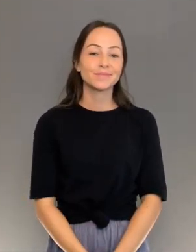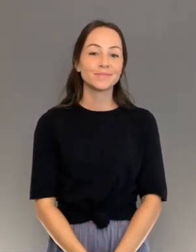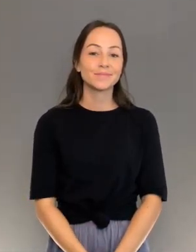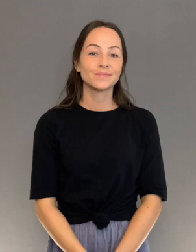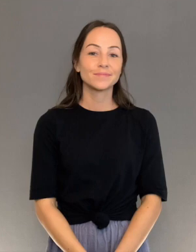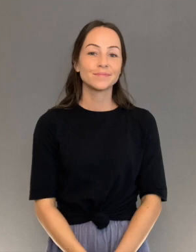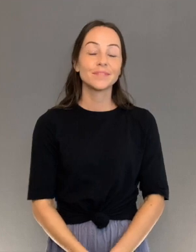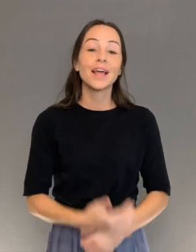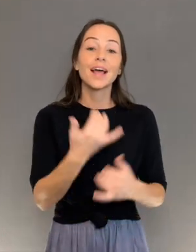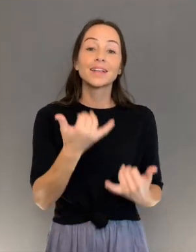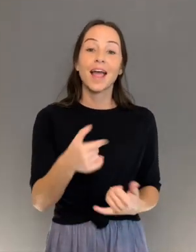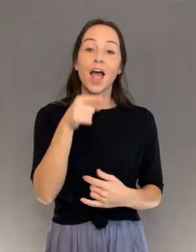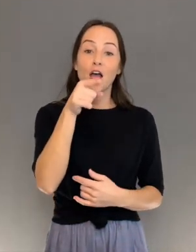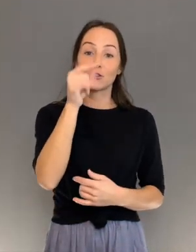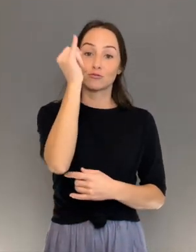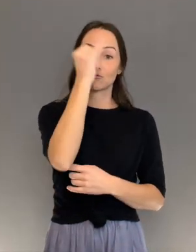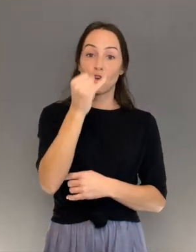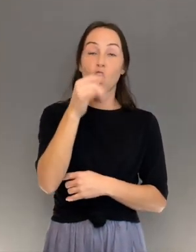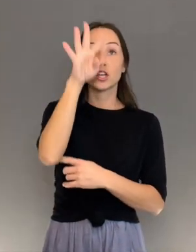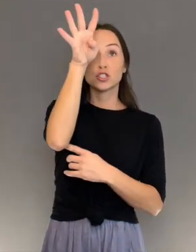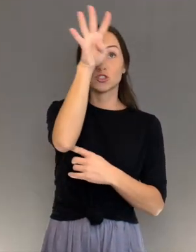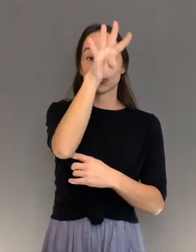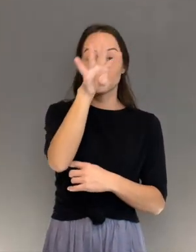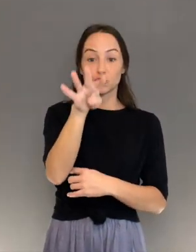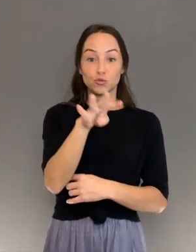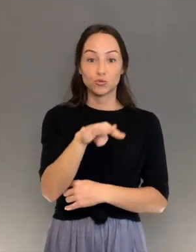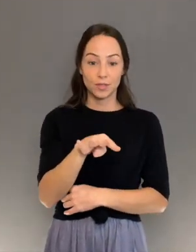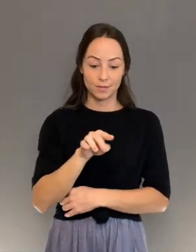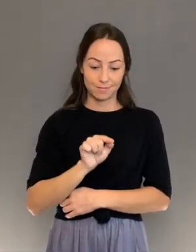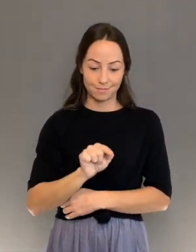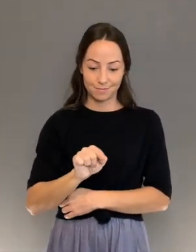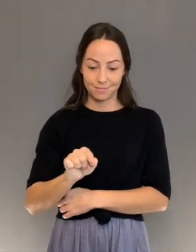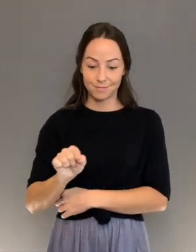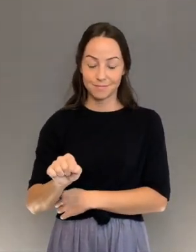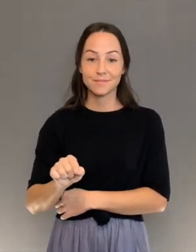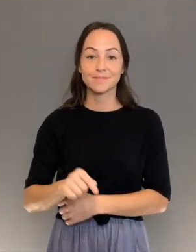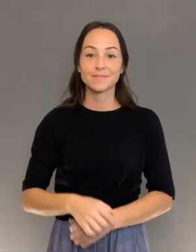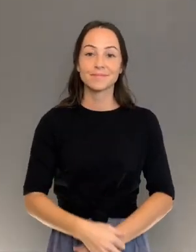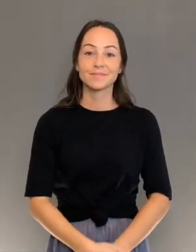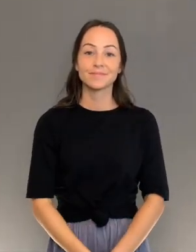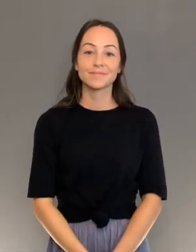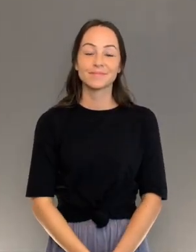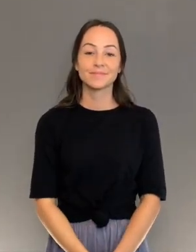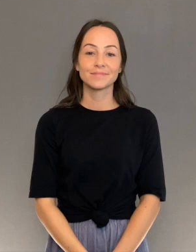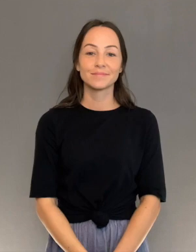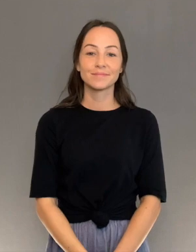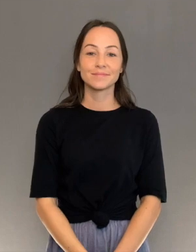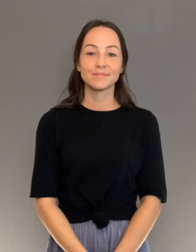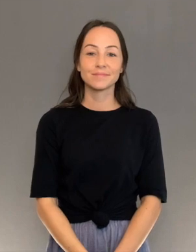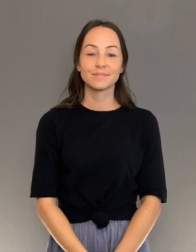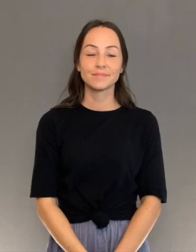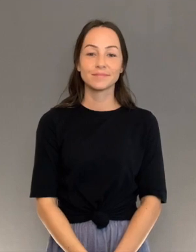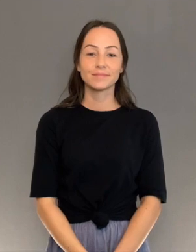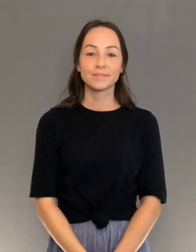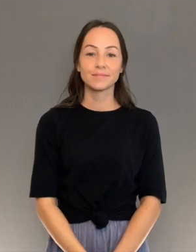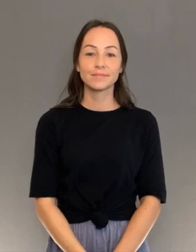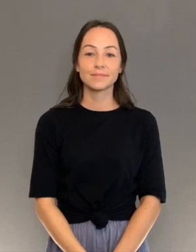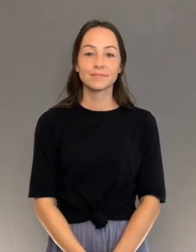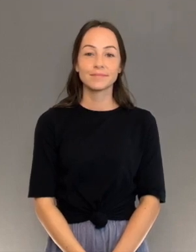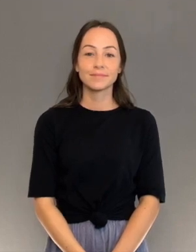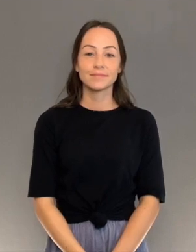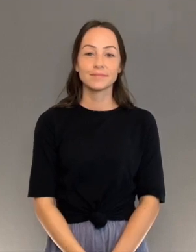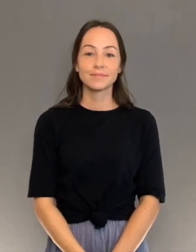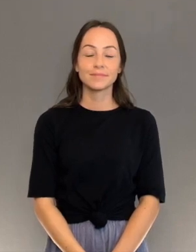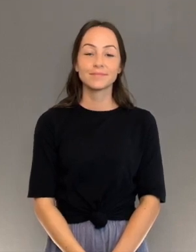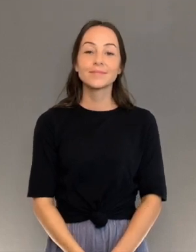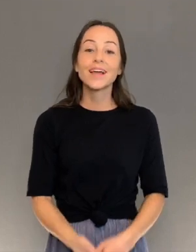Now add the strings of your guitar, starting at the top of the paper and the neck of the guitar and stopping at the small circles or